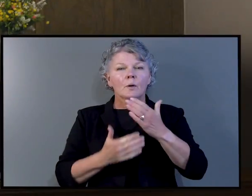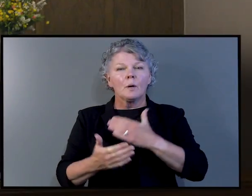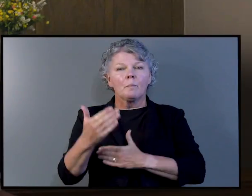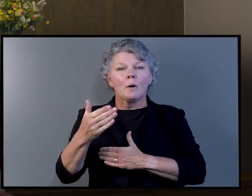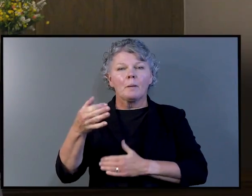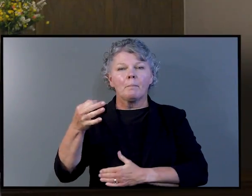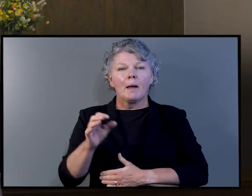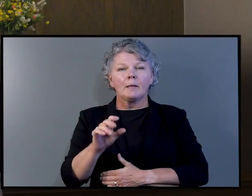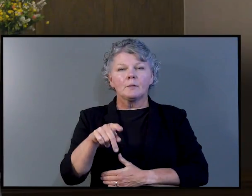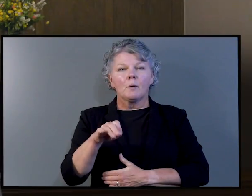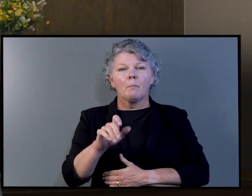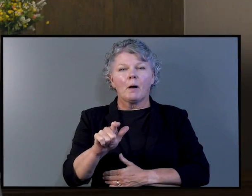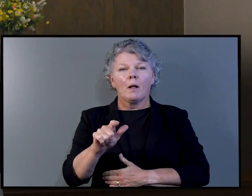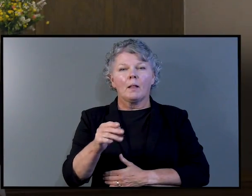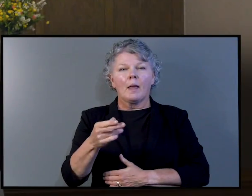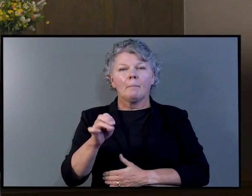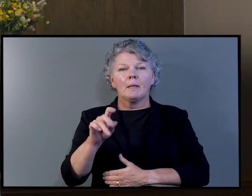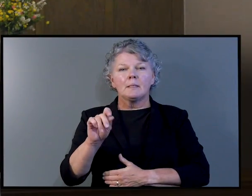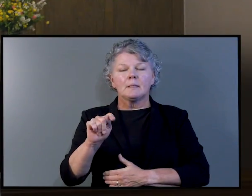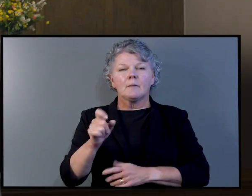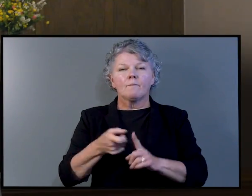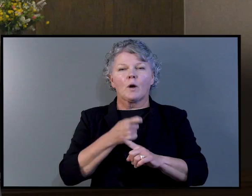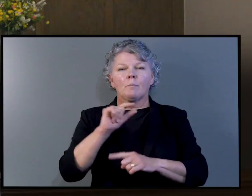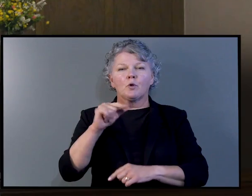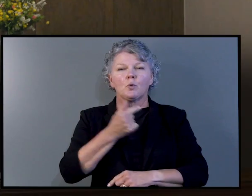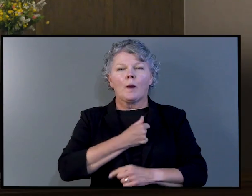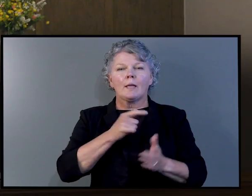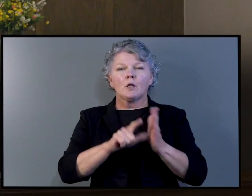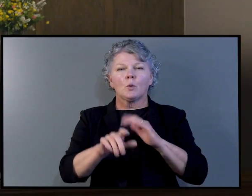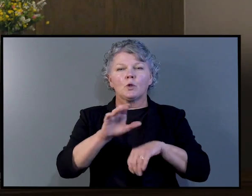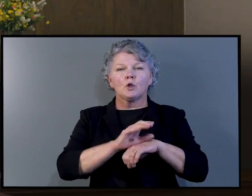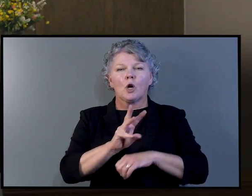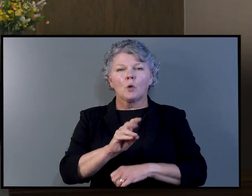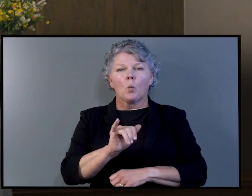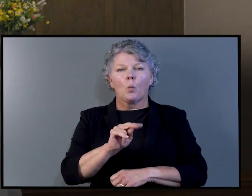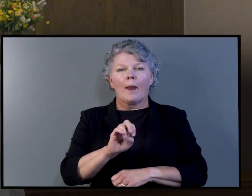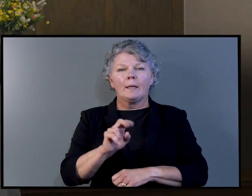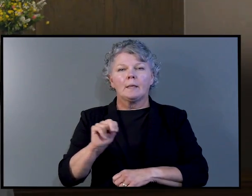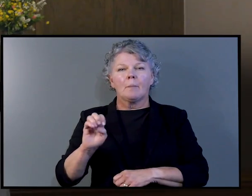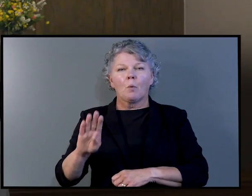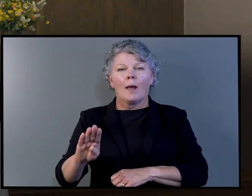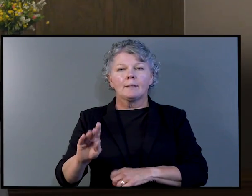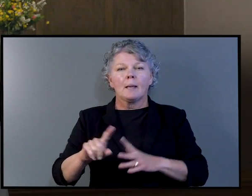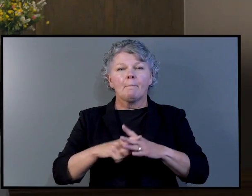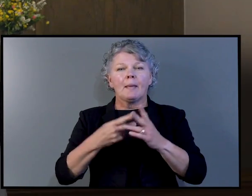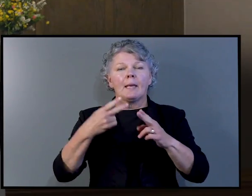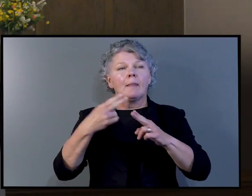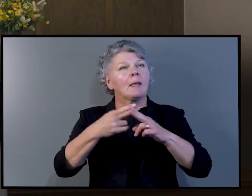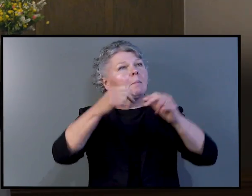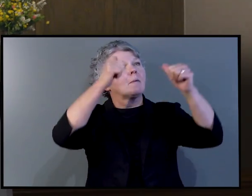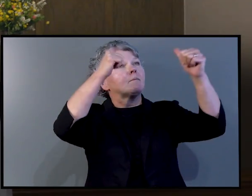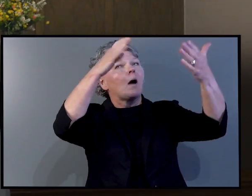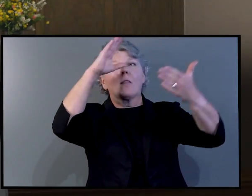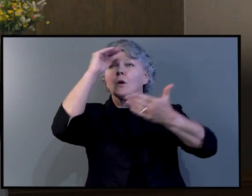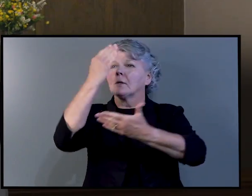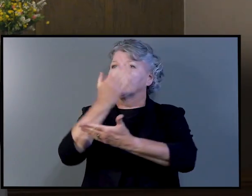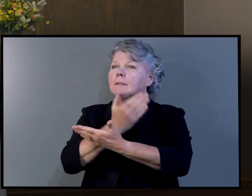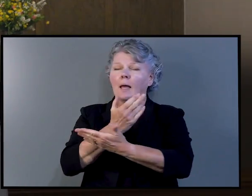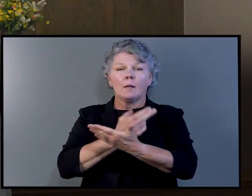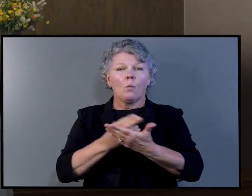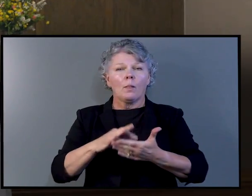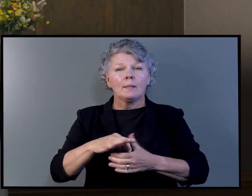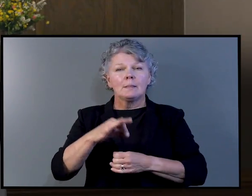Good morning, I'm Pastor Paul Hammes from Grace Lutheran Church in Wayne, Nebraska. We begin our service in the name of the Father, and of the